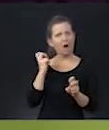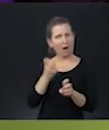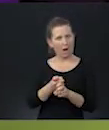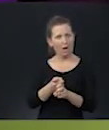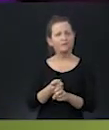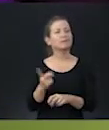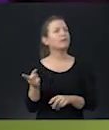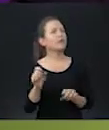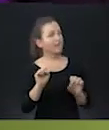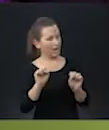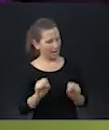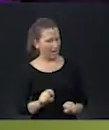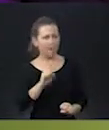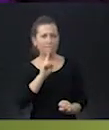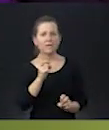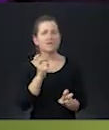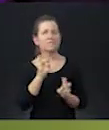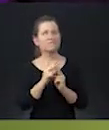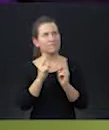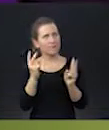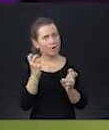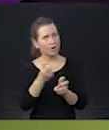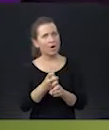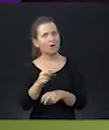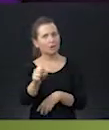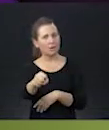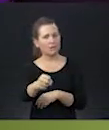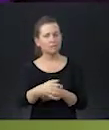They can be, yes. They can be very hard, yes.